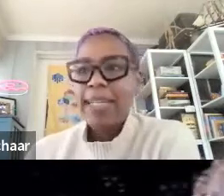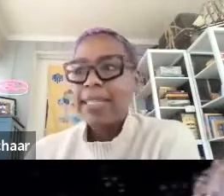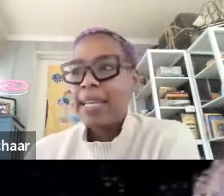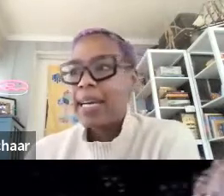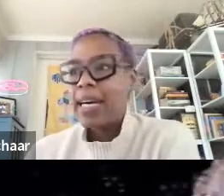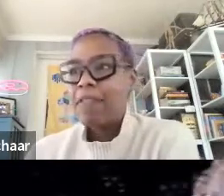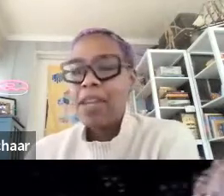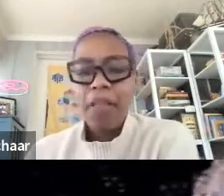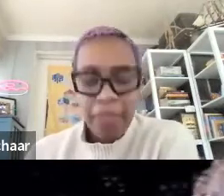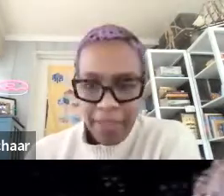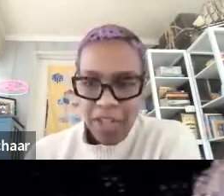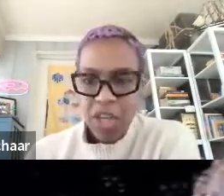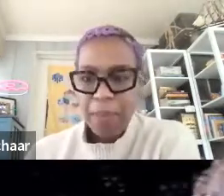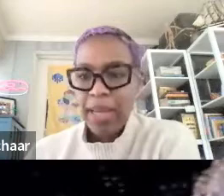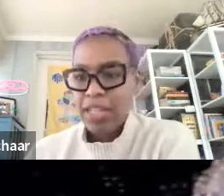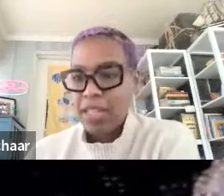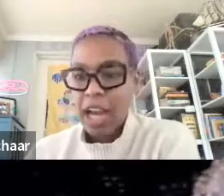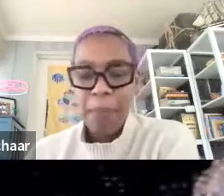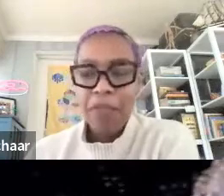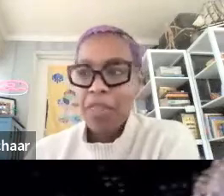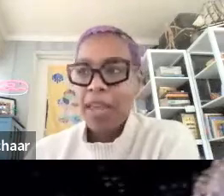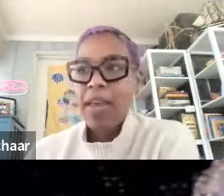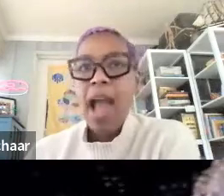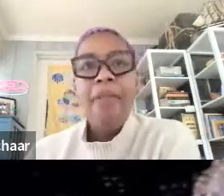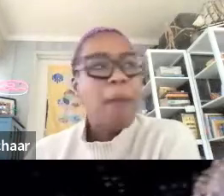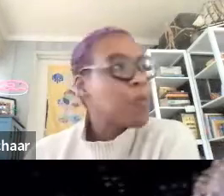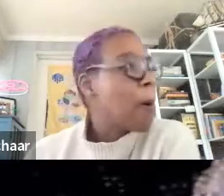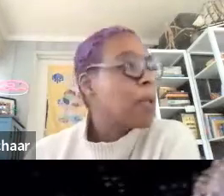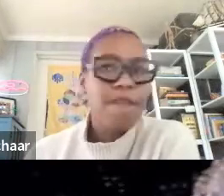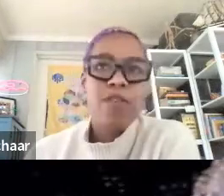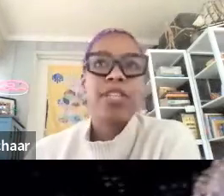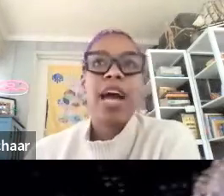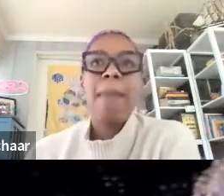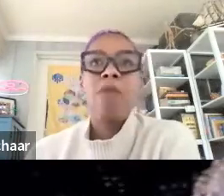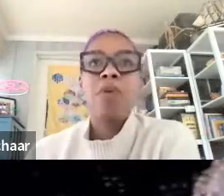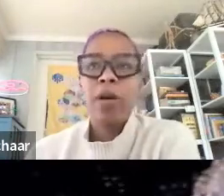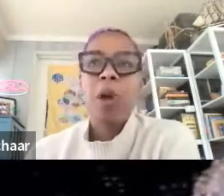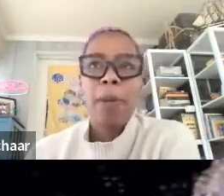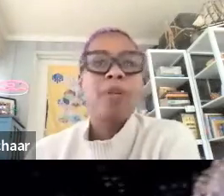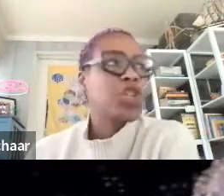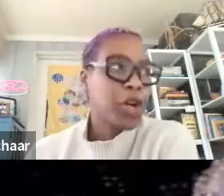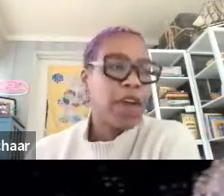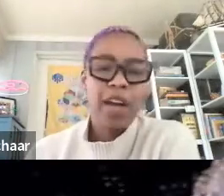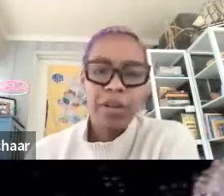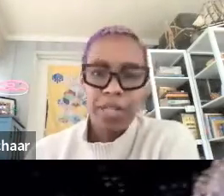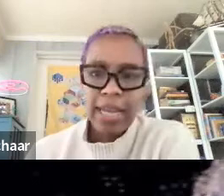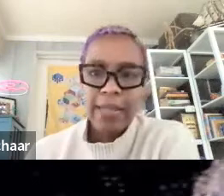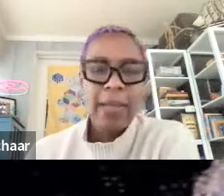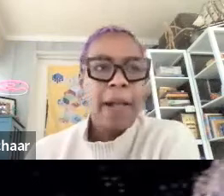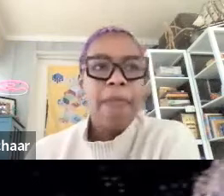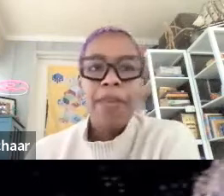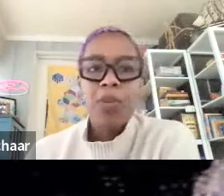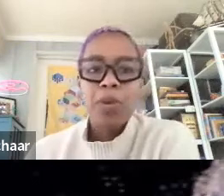this idea of the nothing that's coming to suck up everything. And that was probably the first time I was probably mature enough to